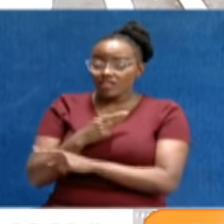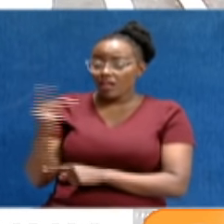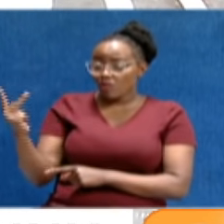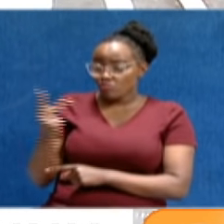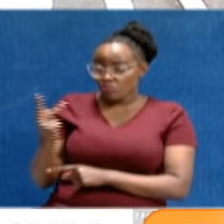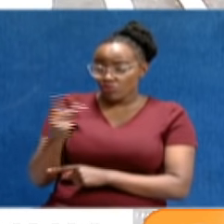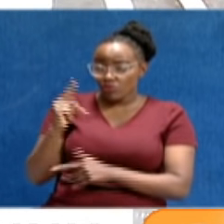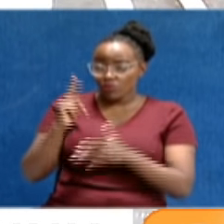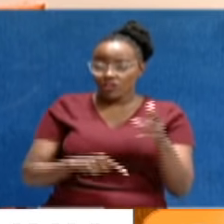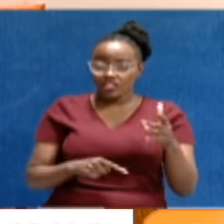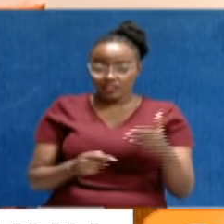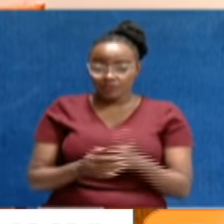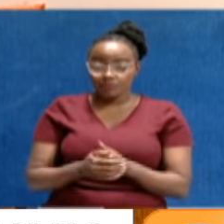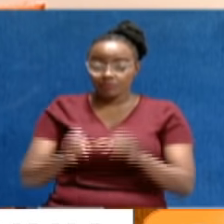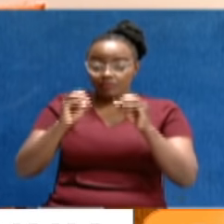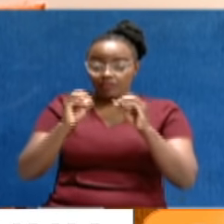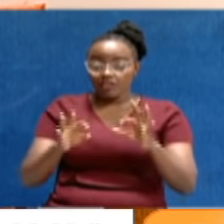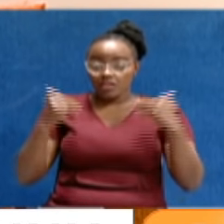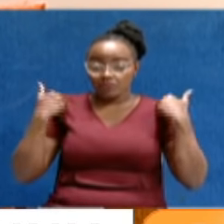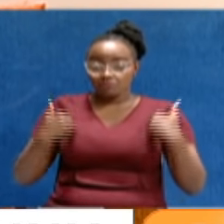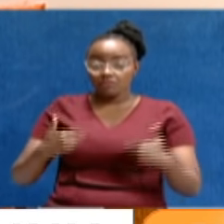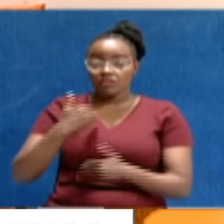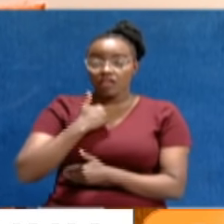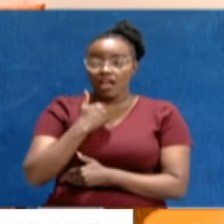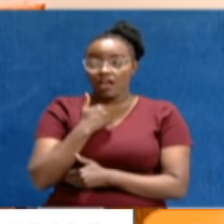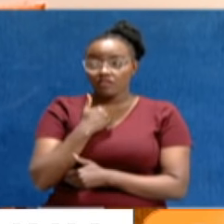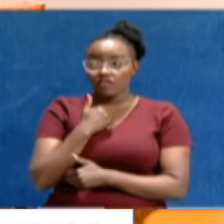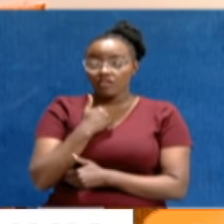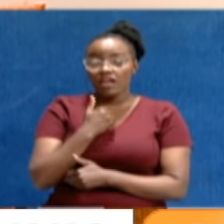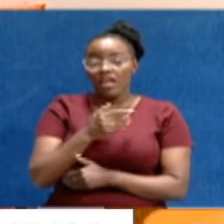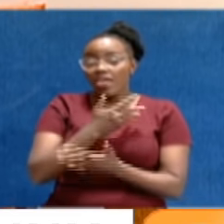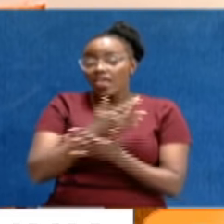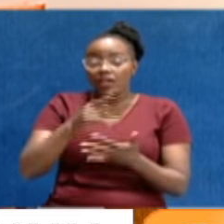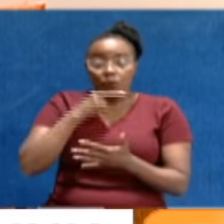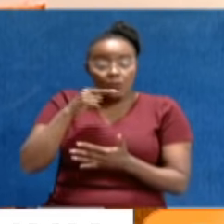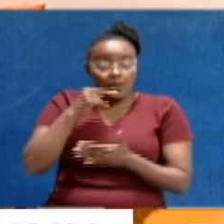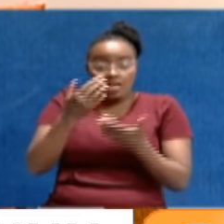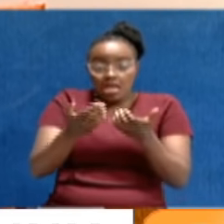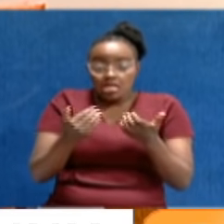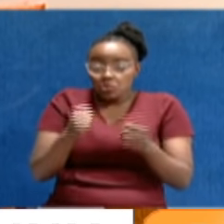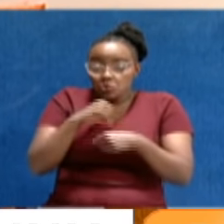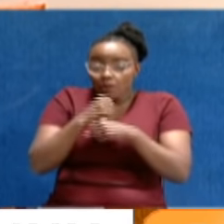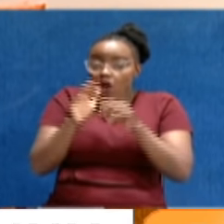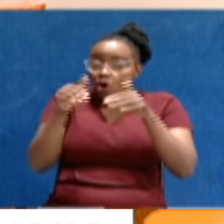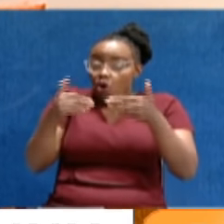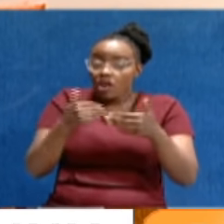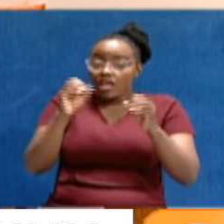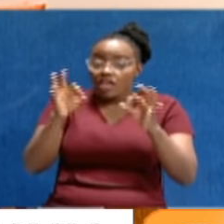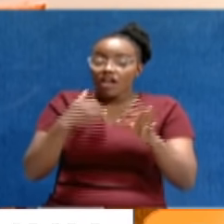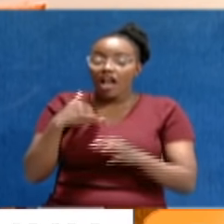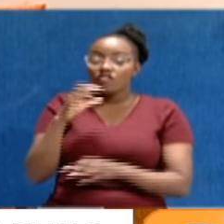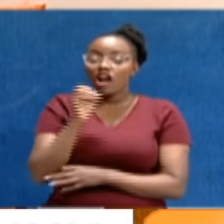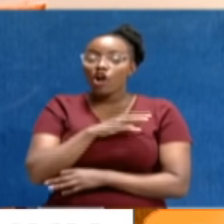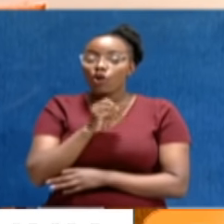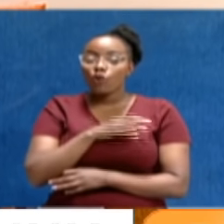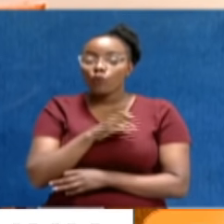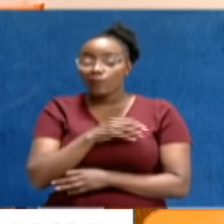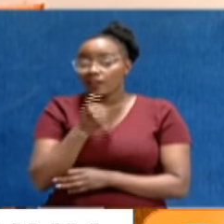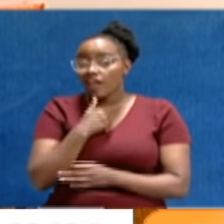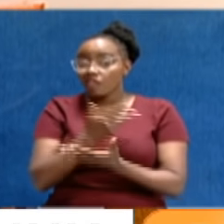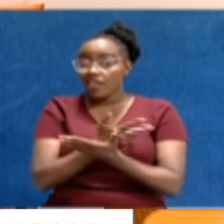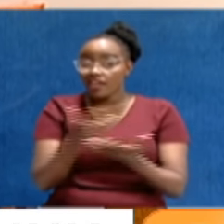I is if I have a contribution to make, or if I have a complaint to